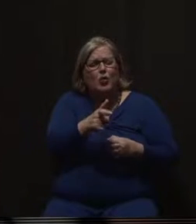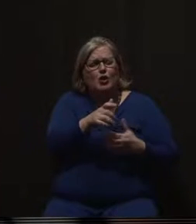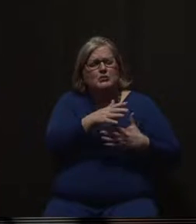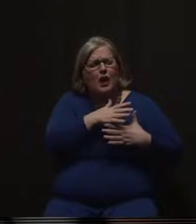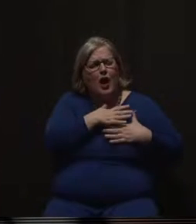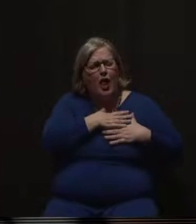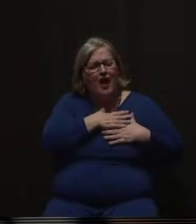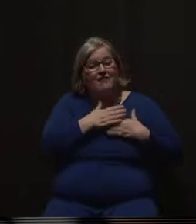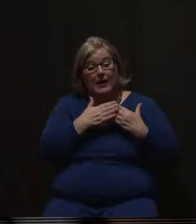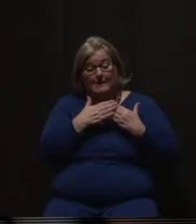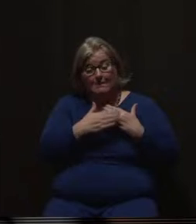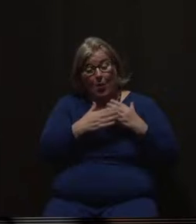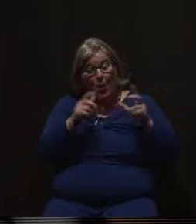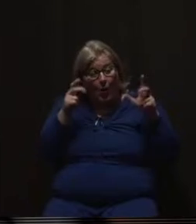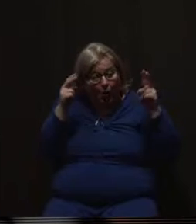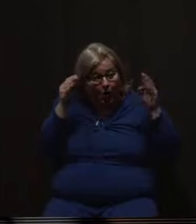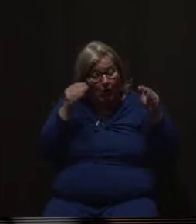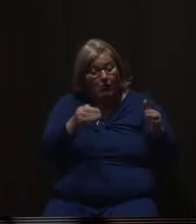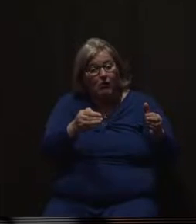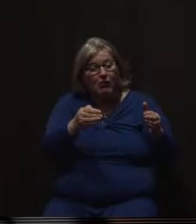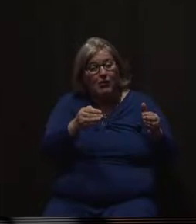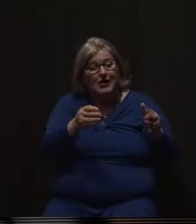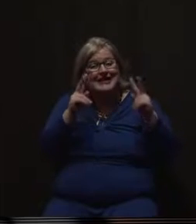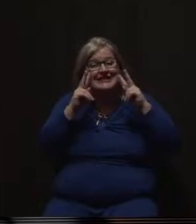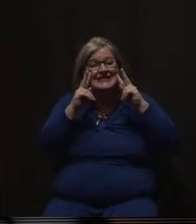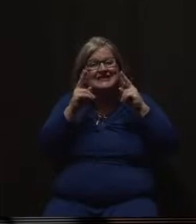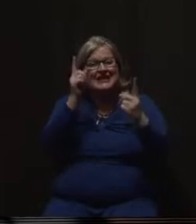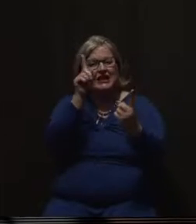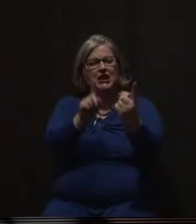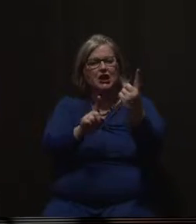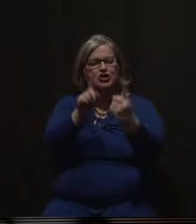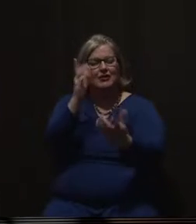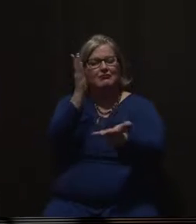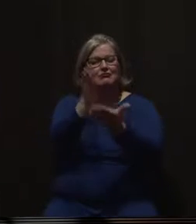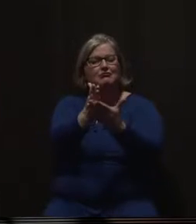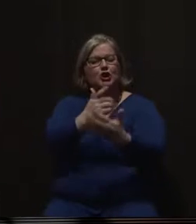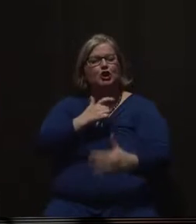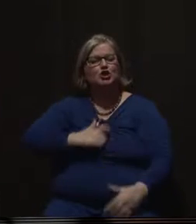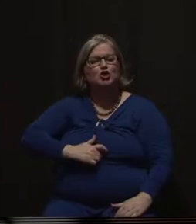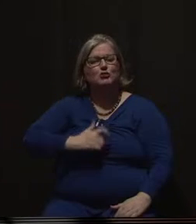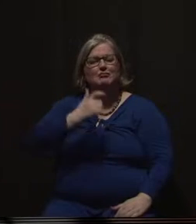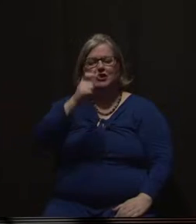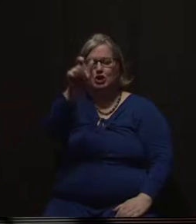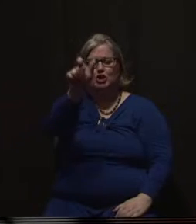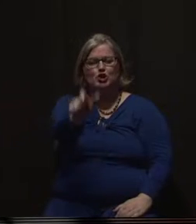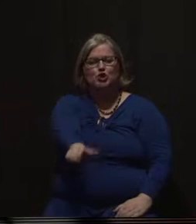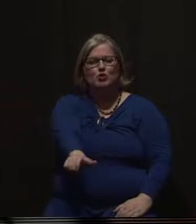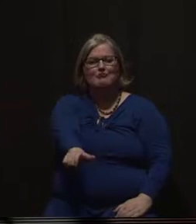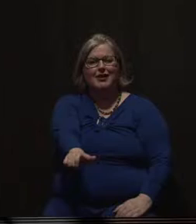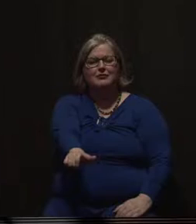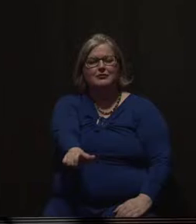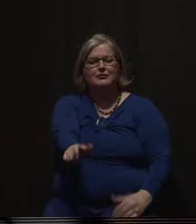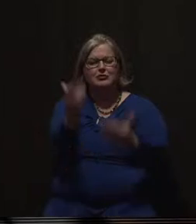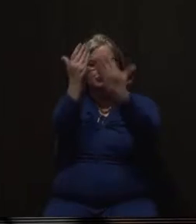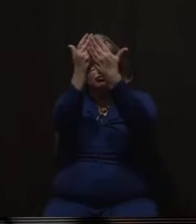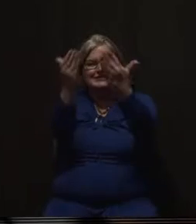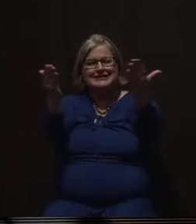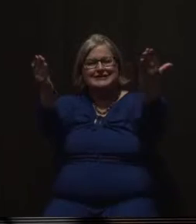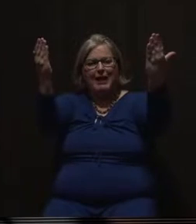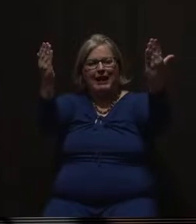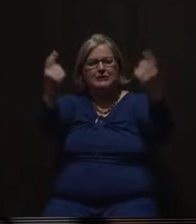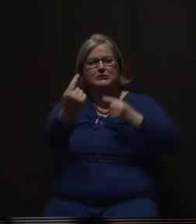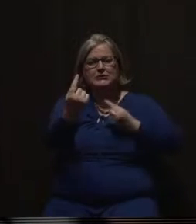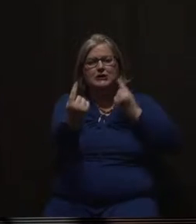probably more in the way of seeing each other as human beings, so not dehumanizing each other. And like